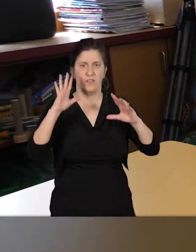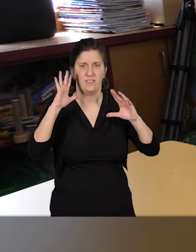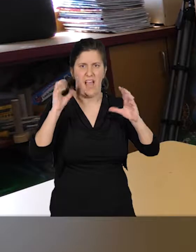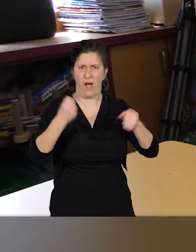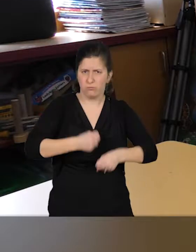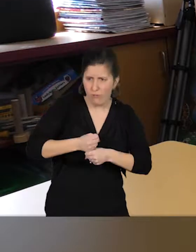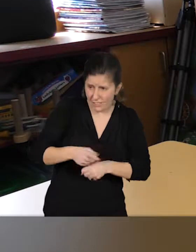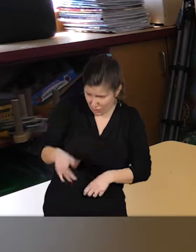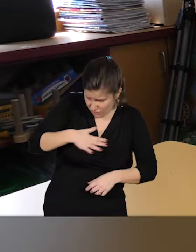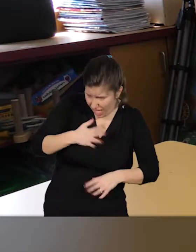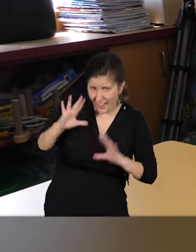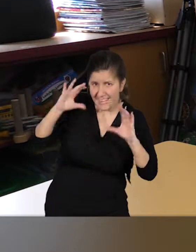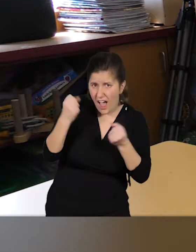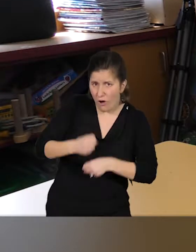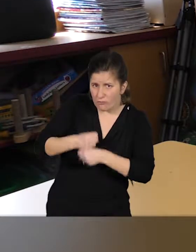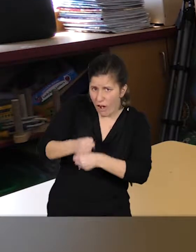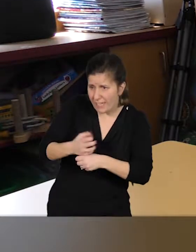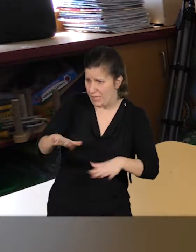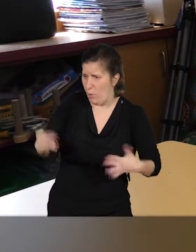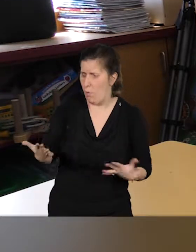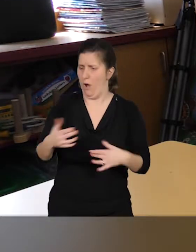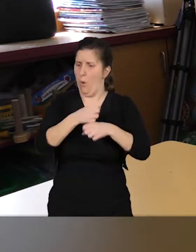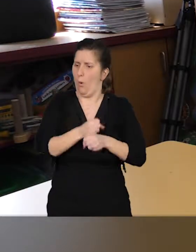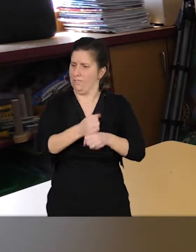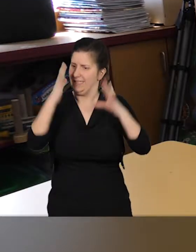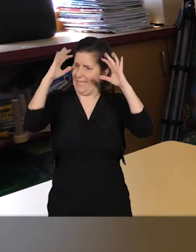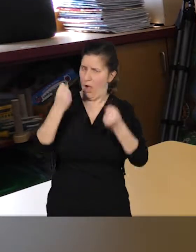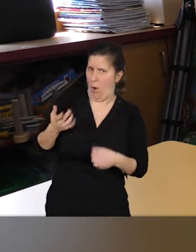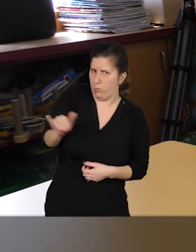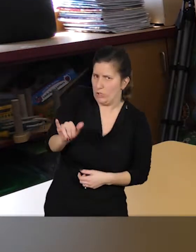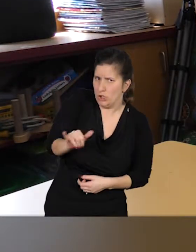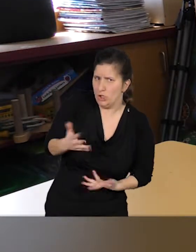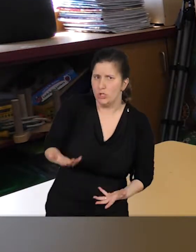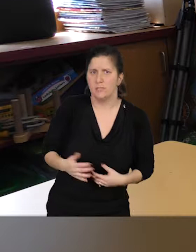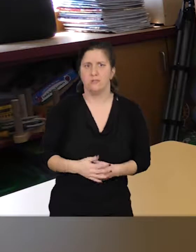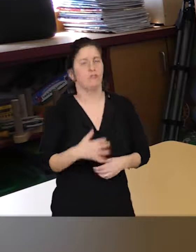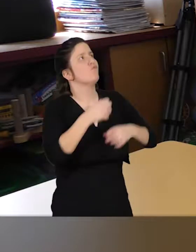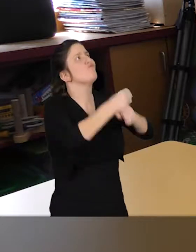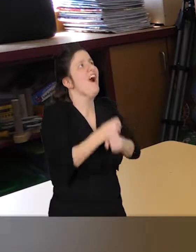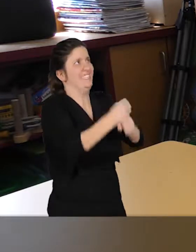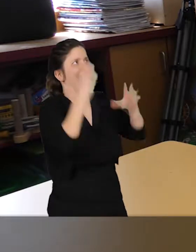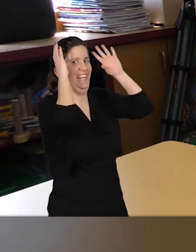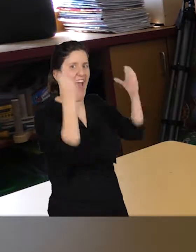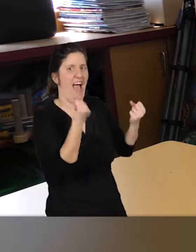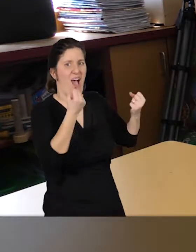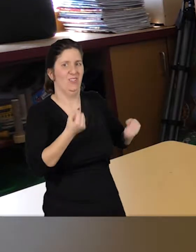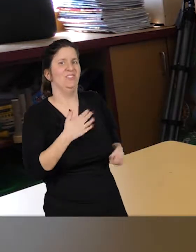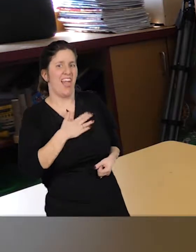Well, Cows. cow riding. Do you like riding cows? Or do you like cows and horses? Riding